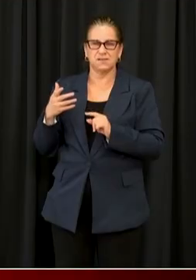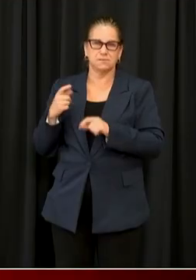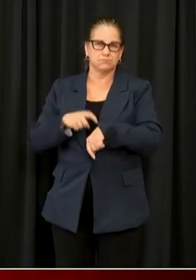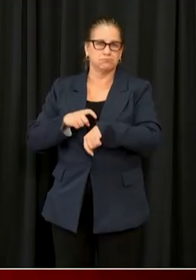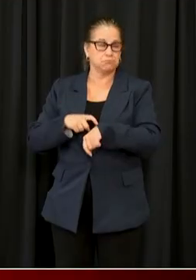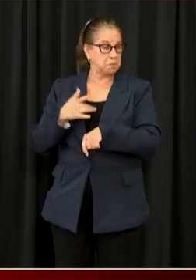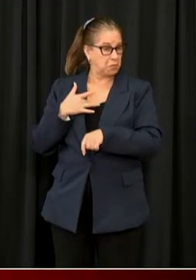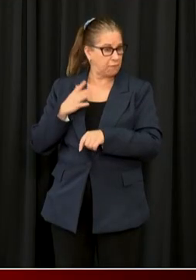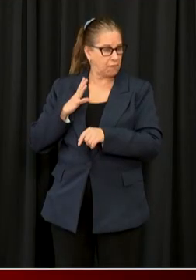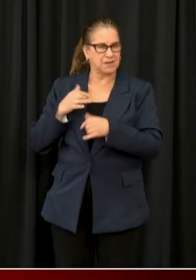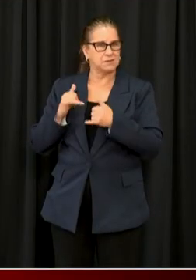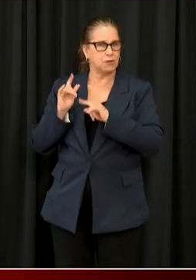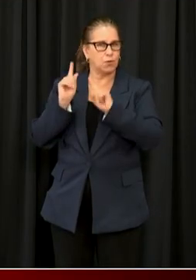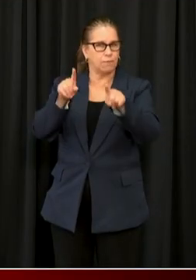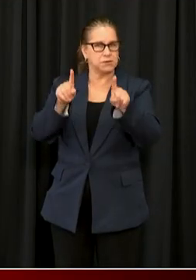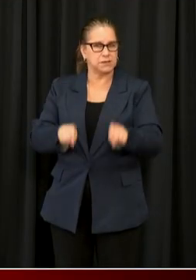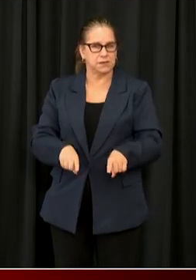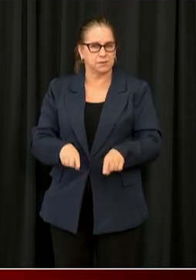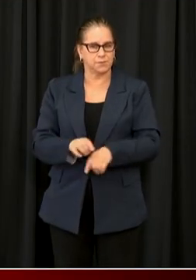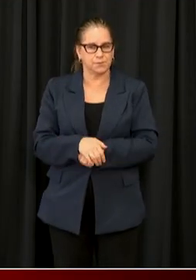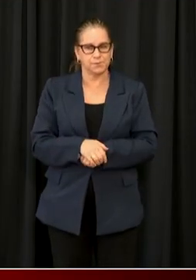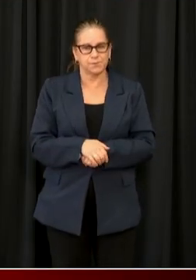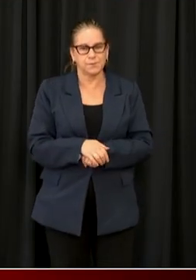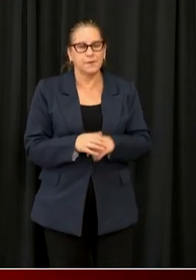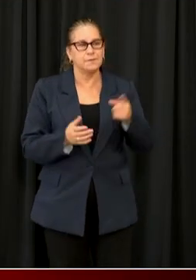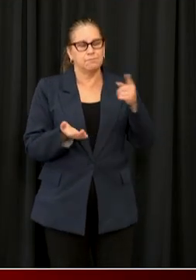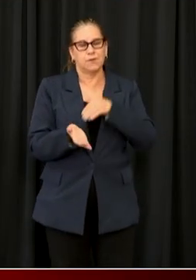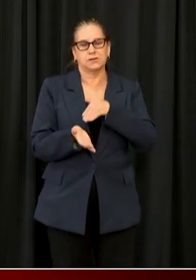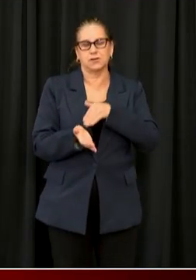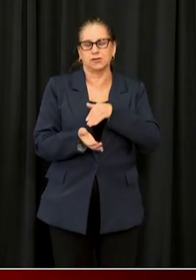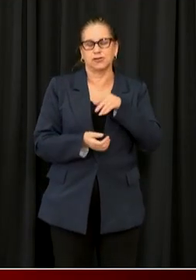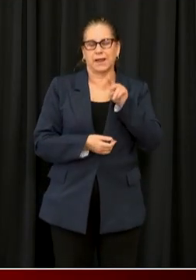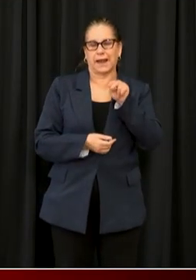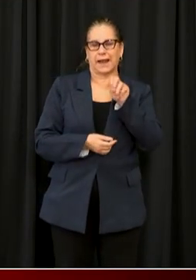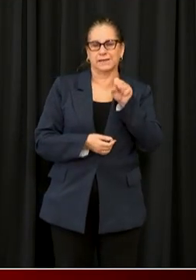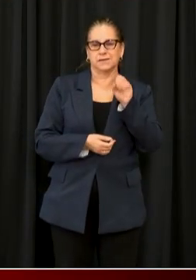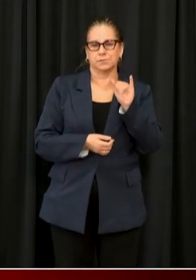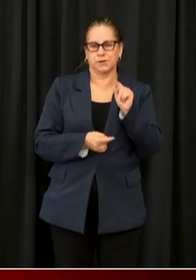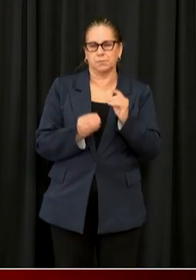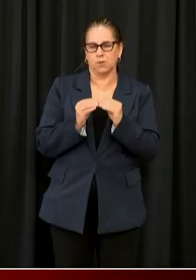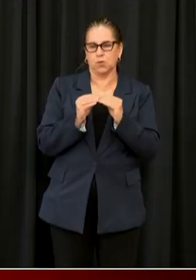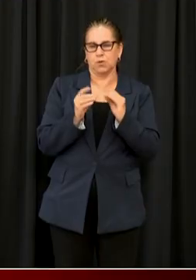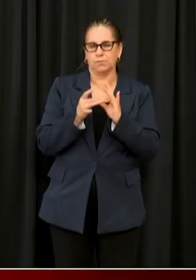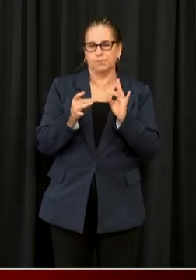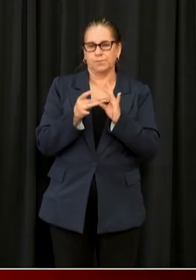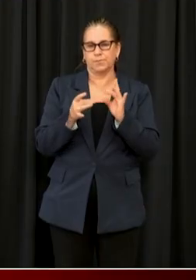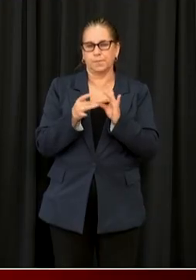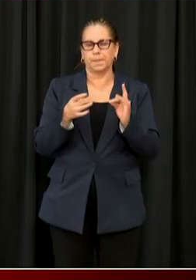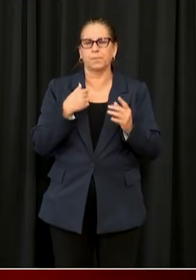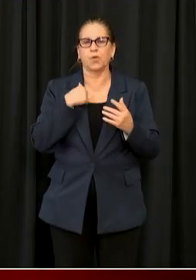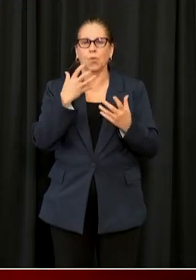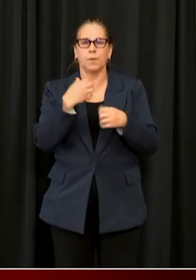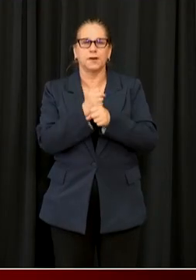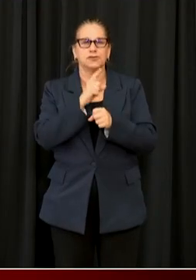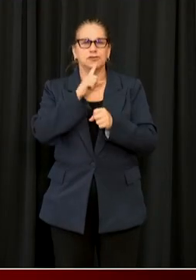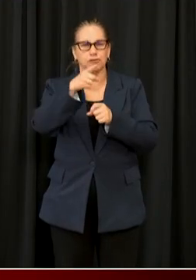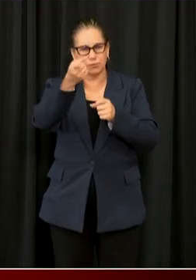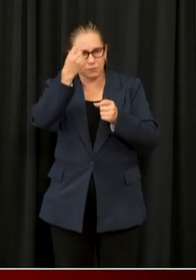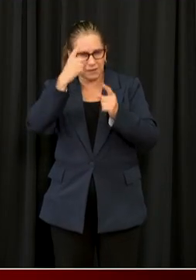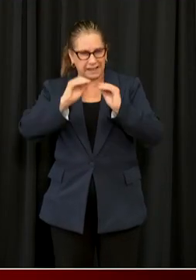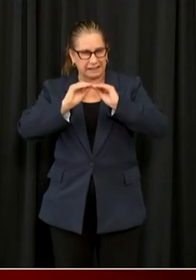sure people know what it is when we say contact tracing, what they might be able to